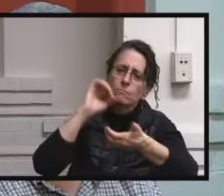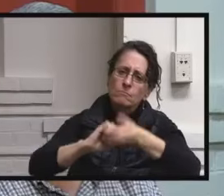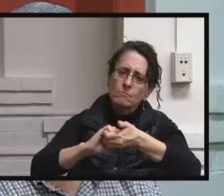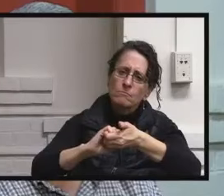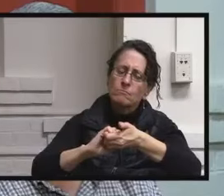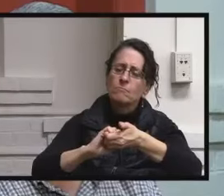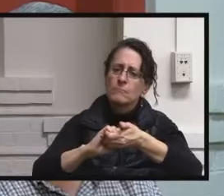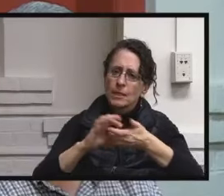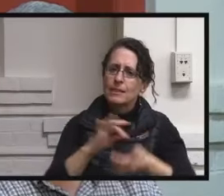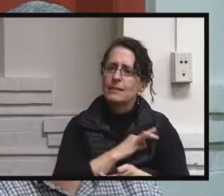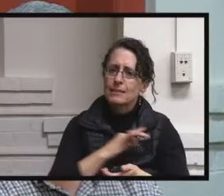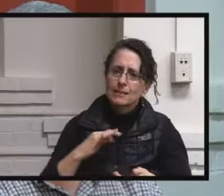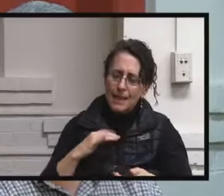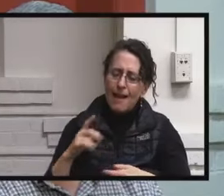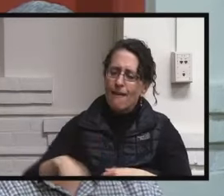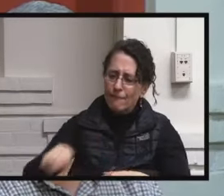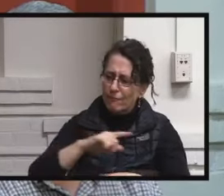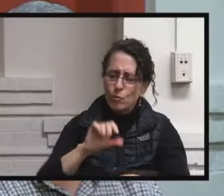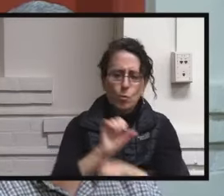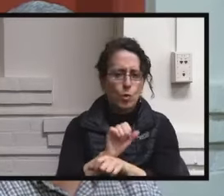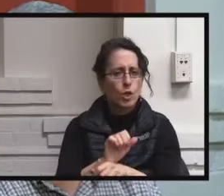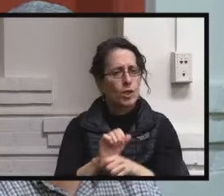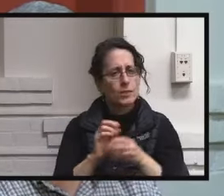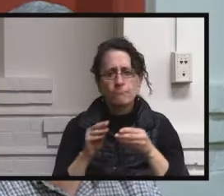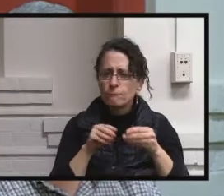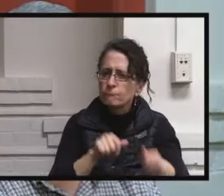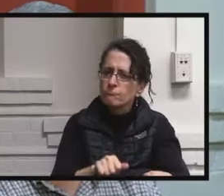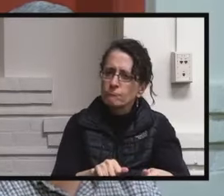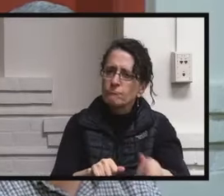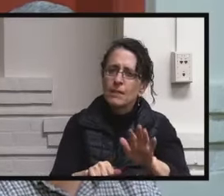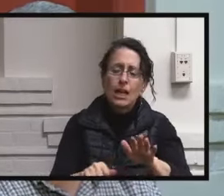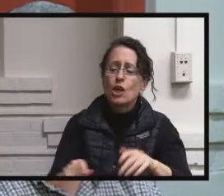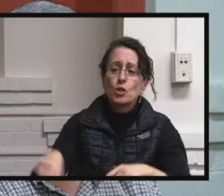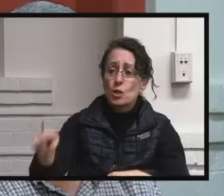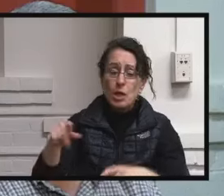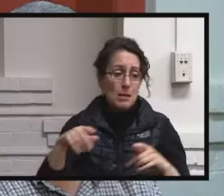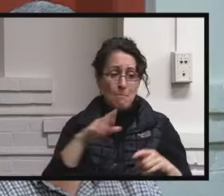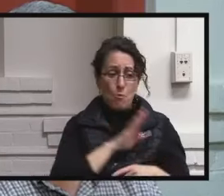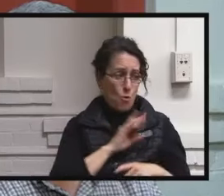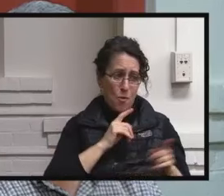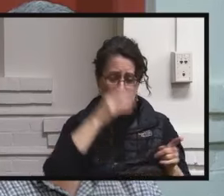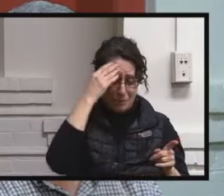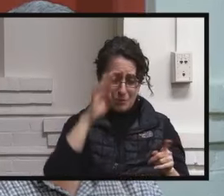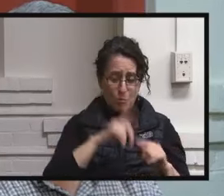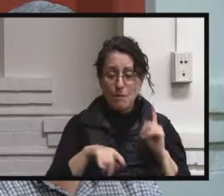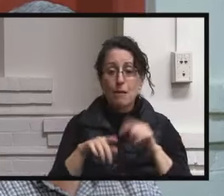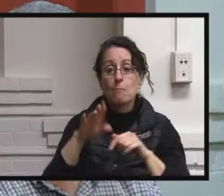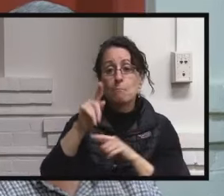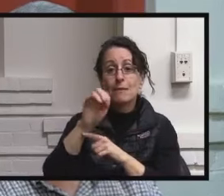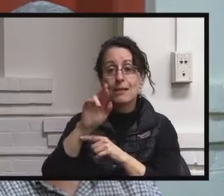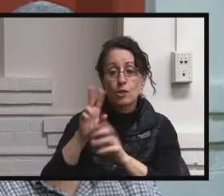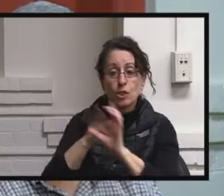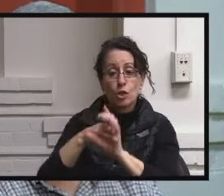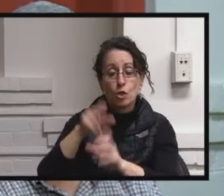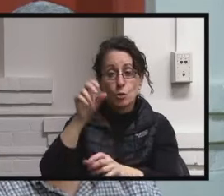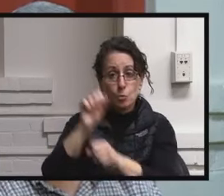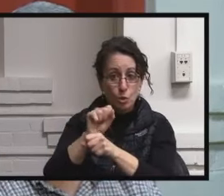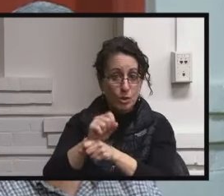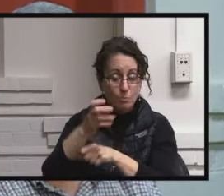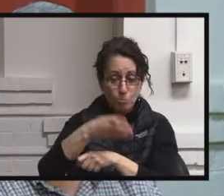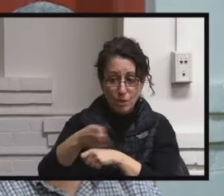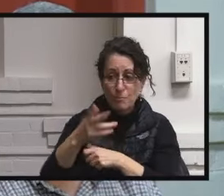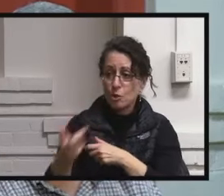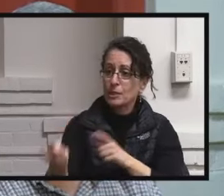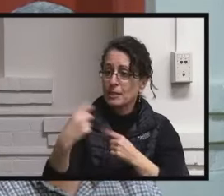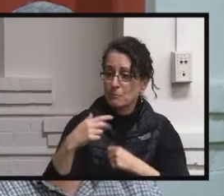staff level that all of you don't see. When Peter came on board, we met my office. And so we really are